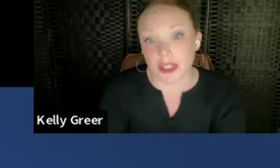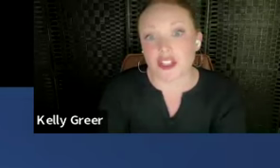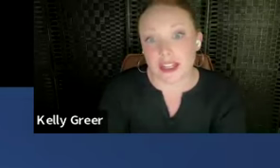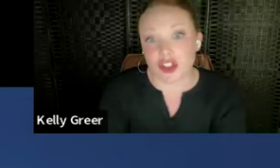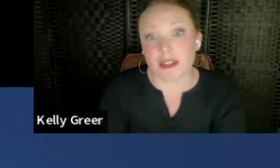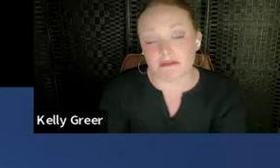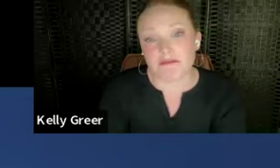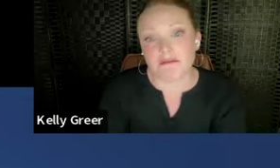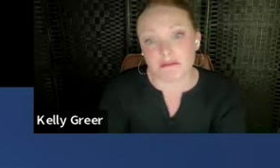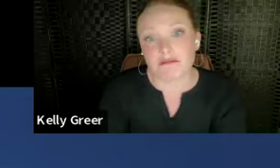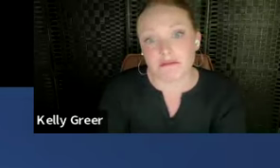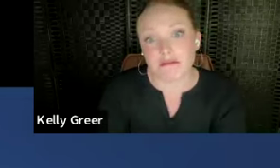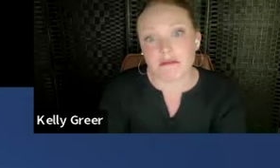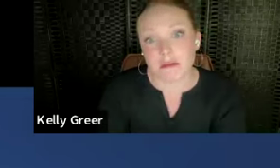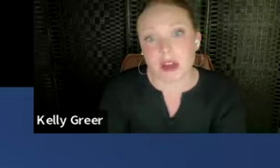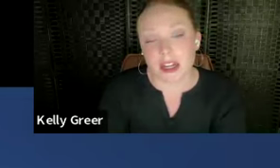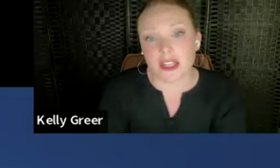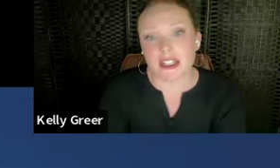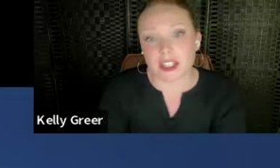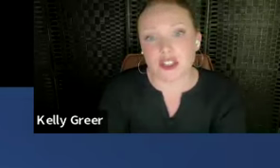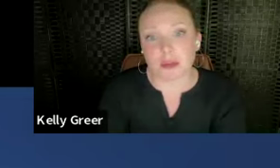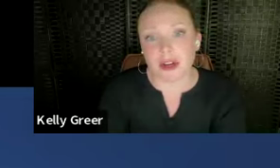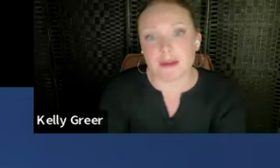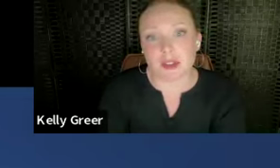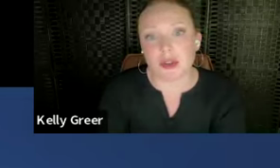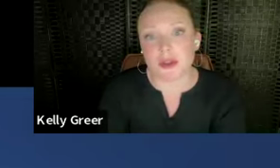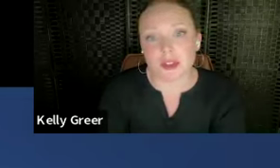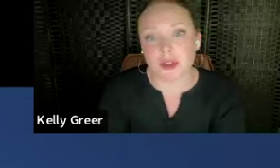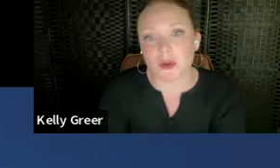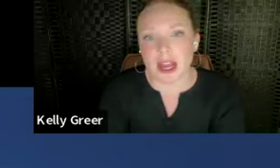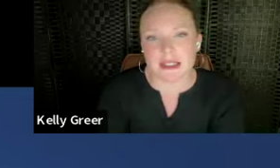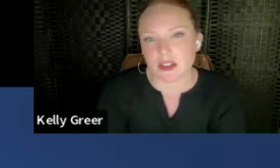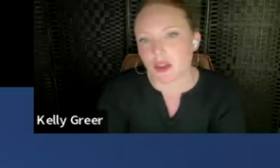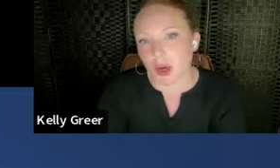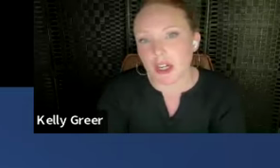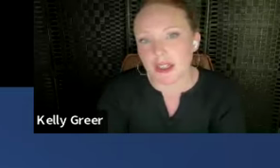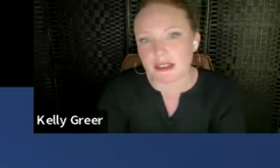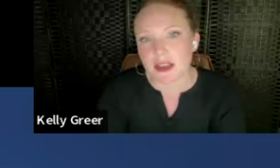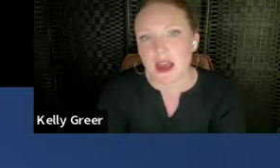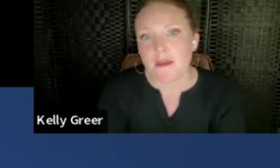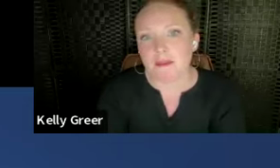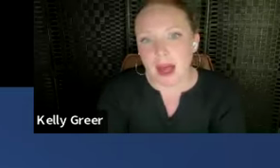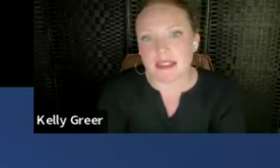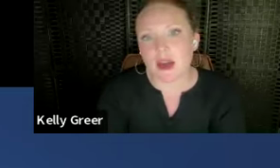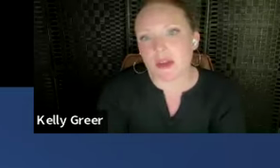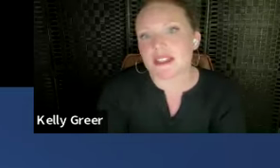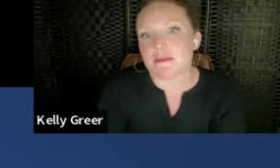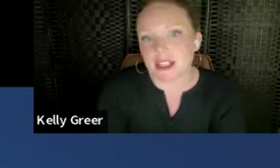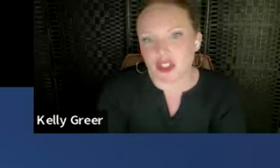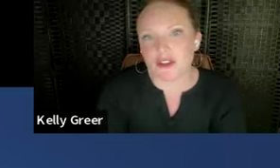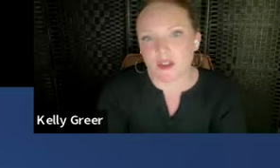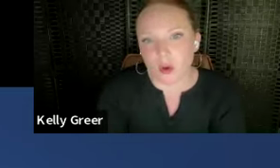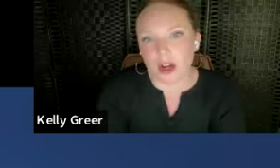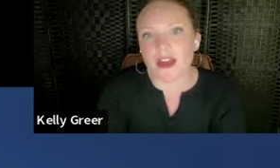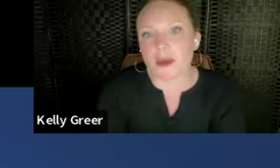and also early intervention, an early intervention program. So those two are kind of still in the works, but I